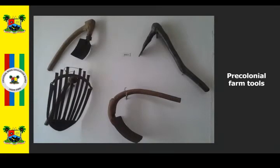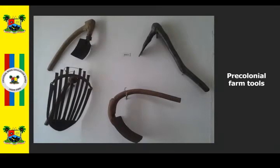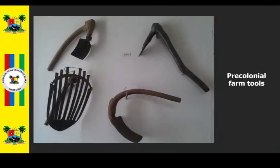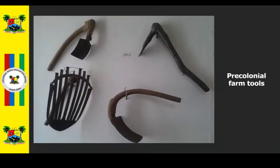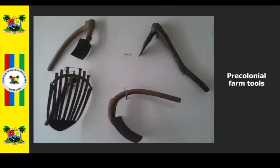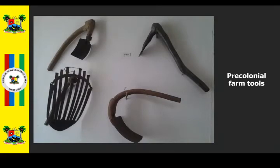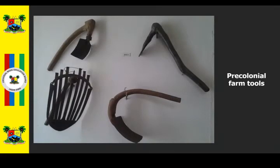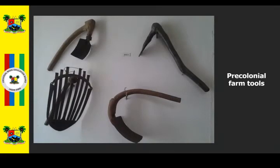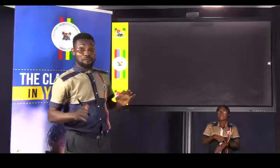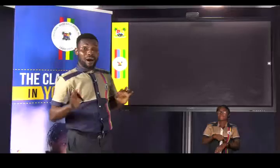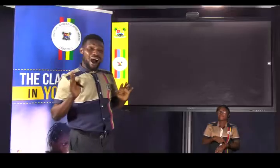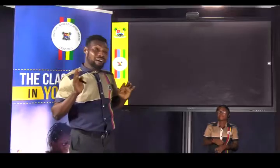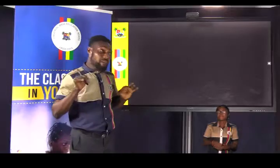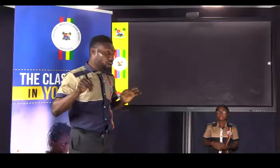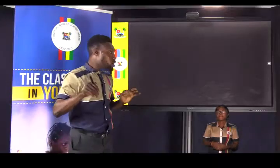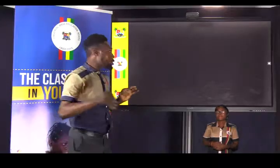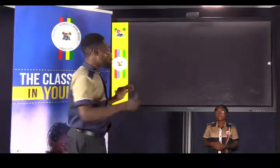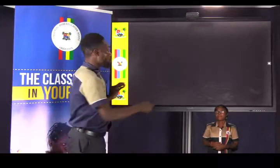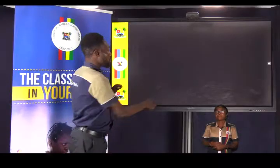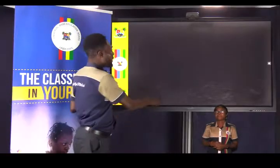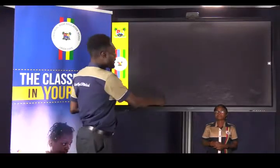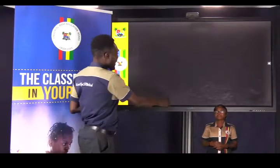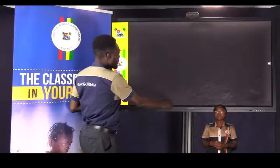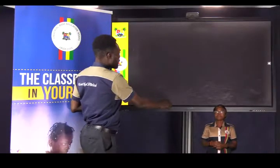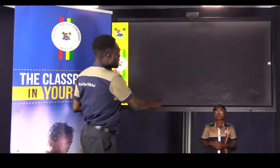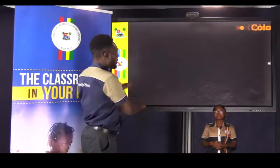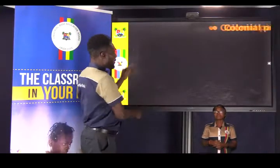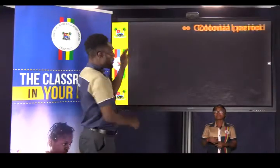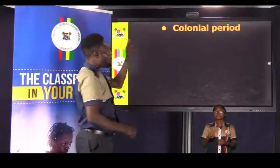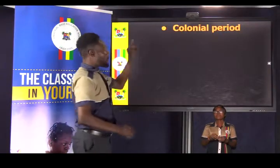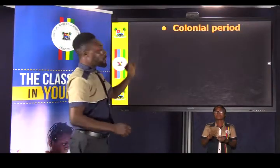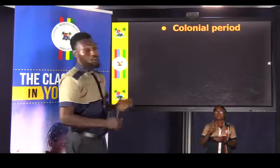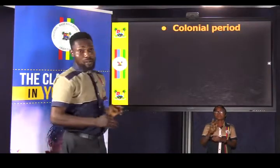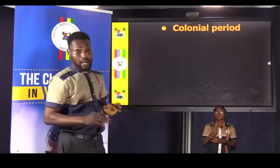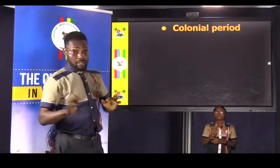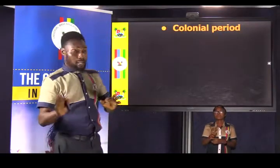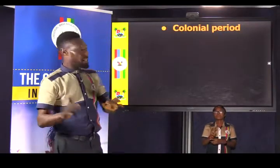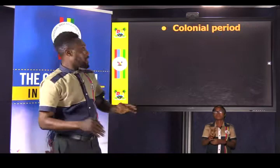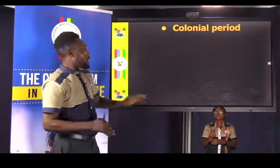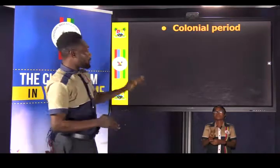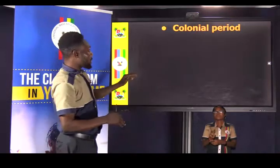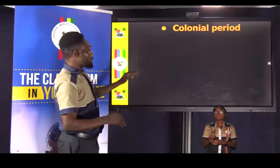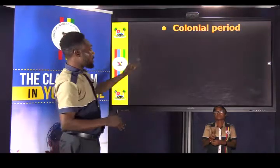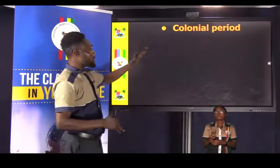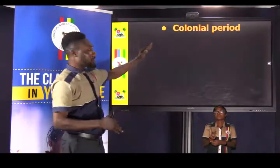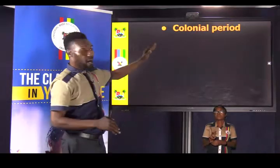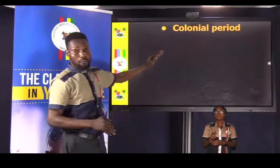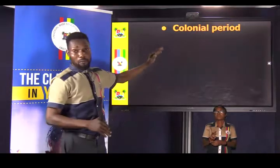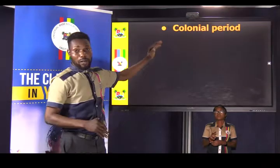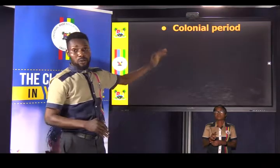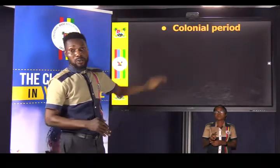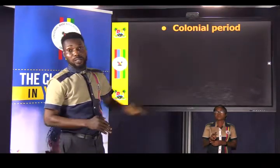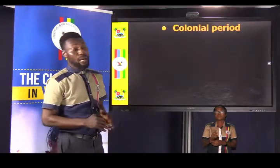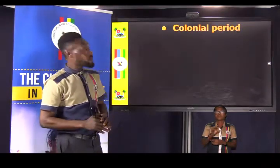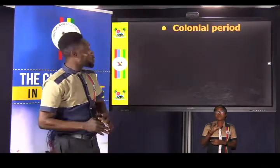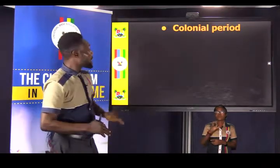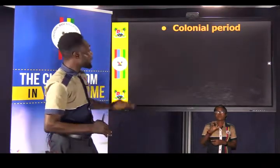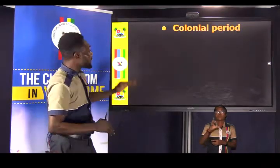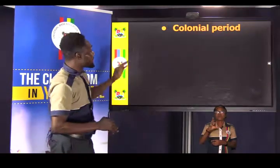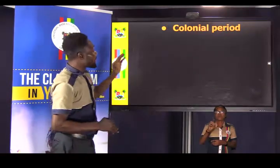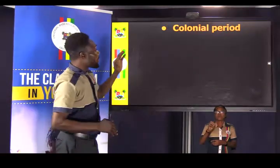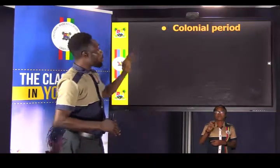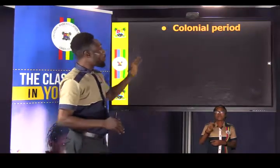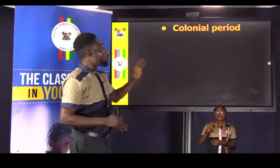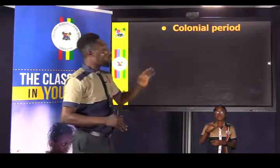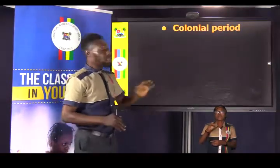talking about the historical development of agriculture in Nigeria. Pre-colonial stage I've talked about. Now moving on to the next one,